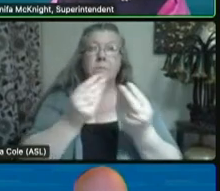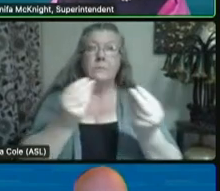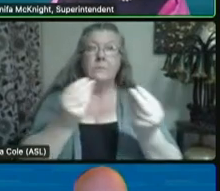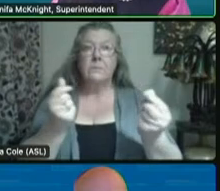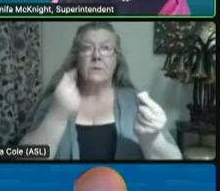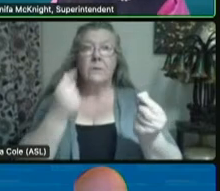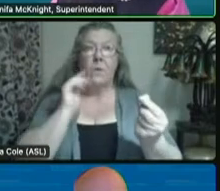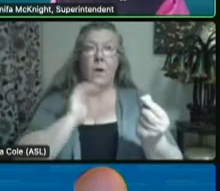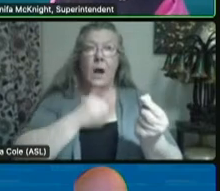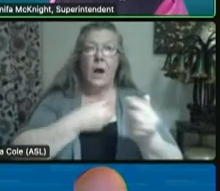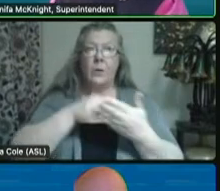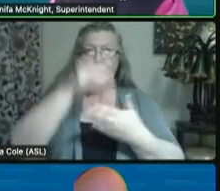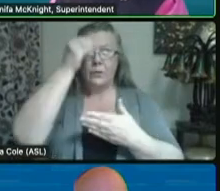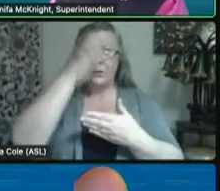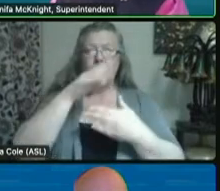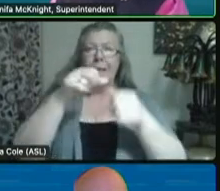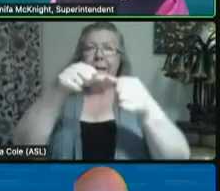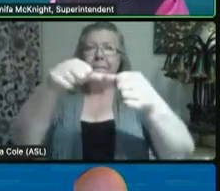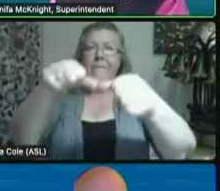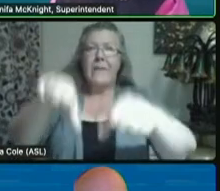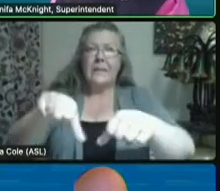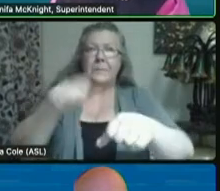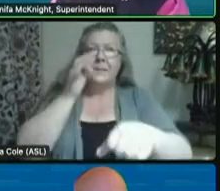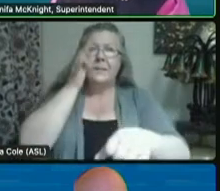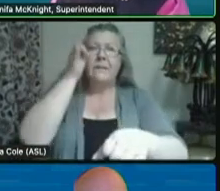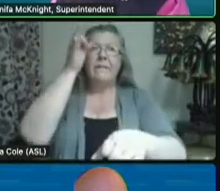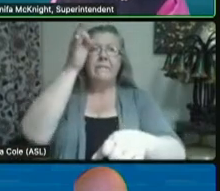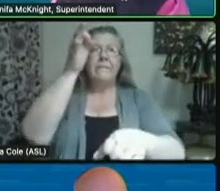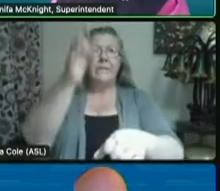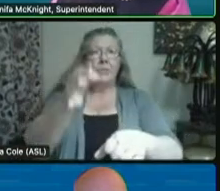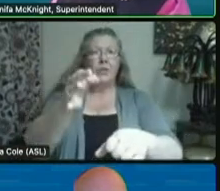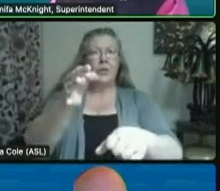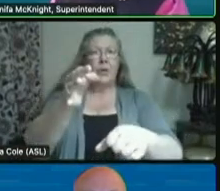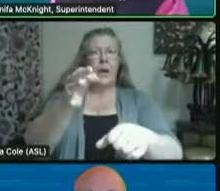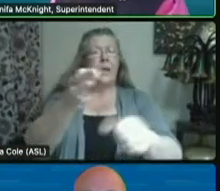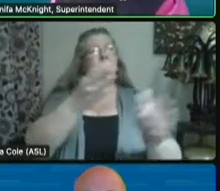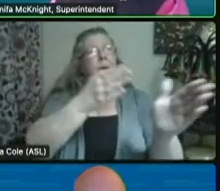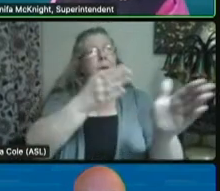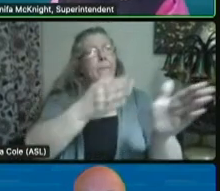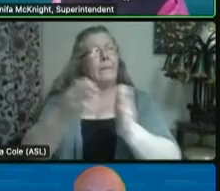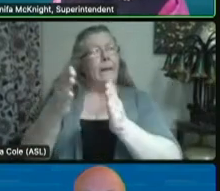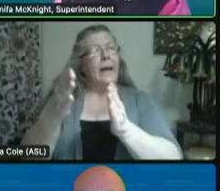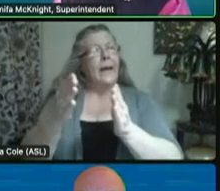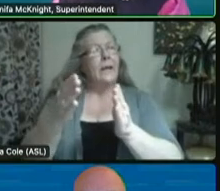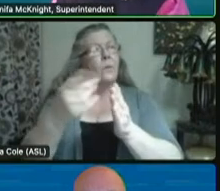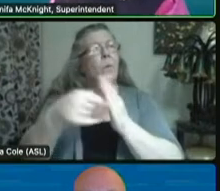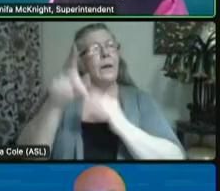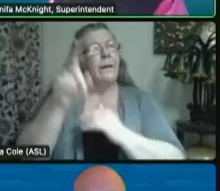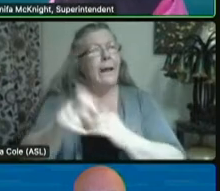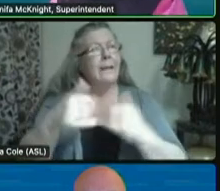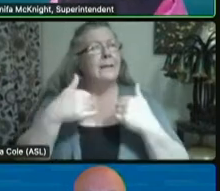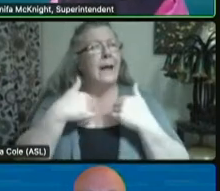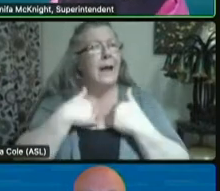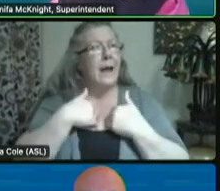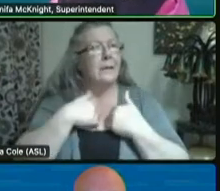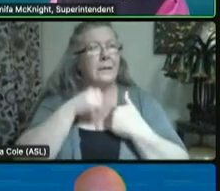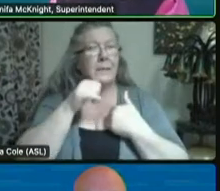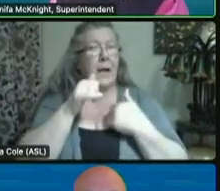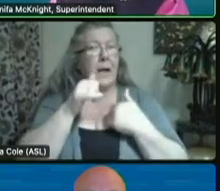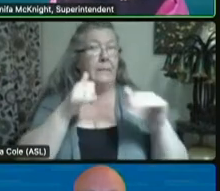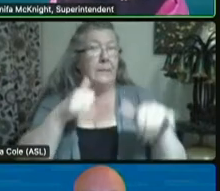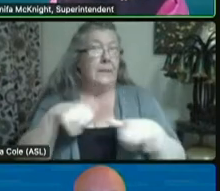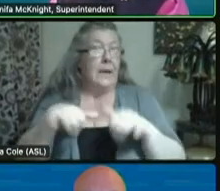we see in the future as we plan the role of Montgomery County Public Schools in the future that it has to have. It's not the same school system, and no school system